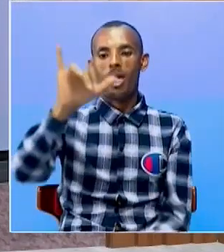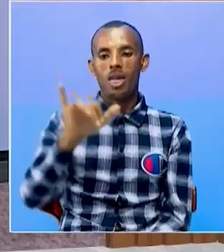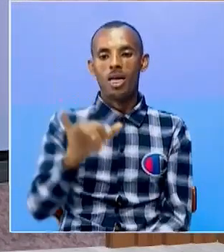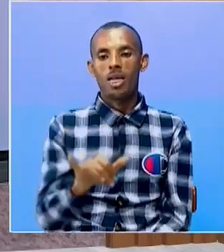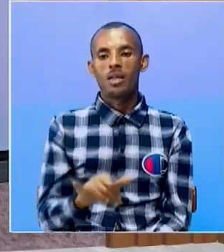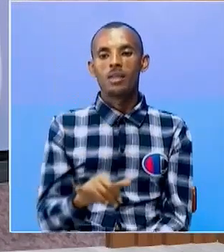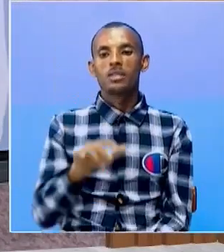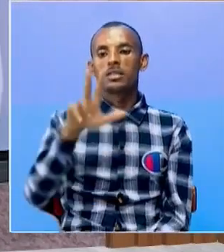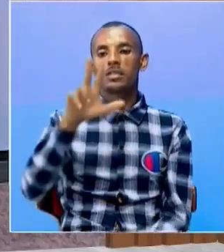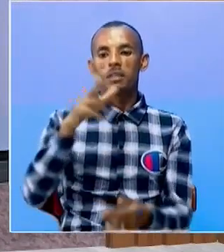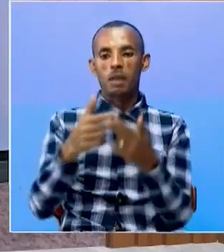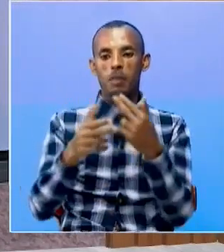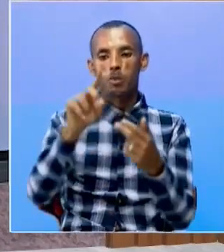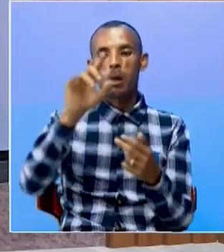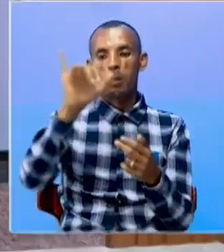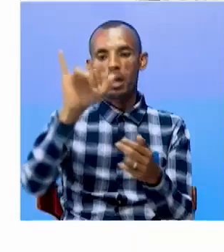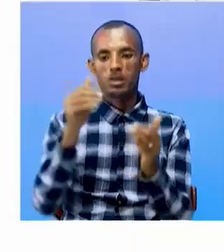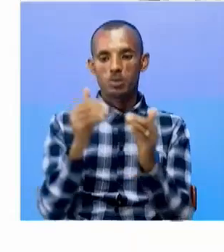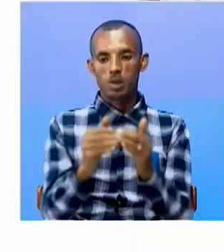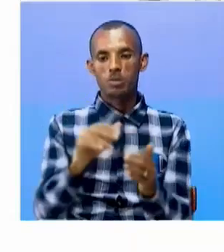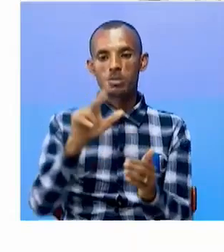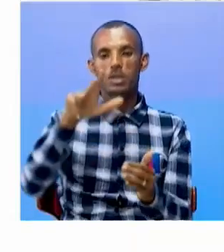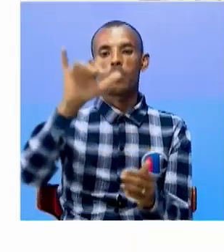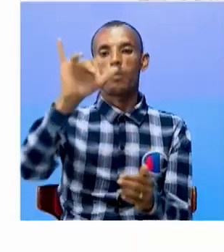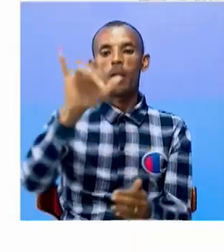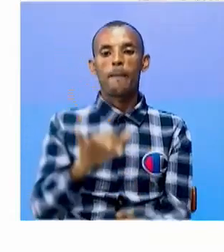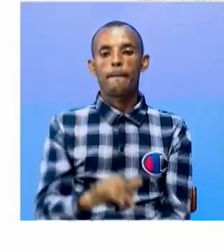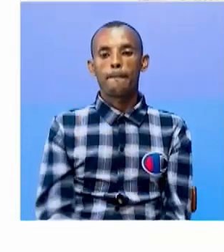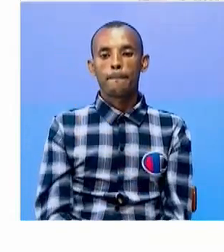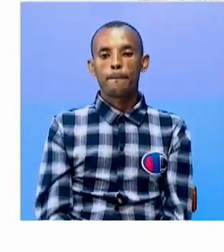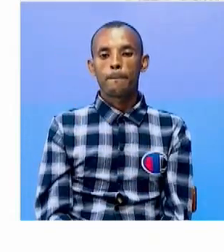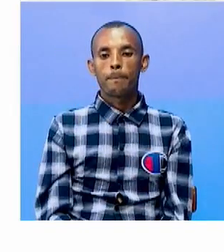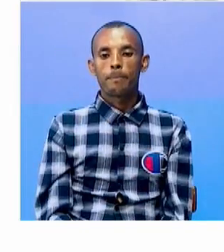or 1y, you have 3y.